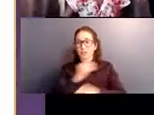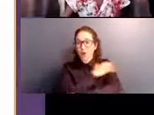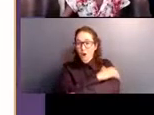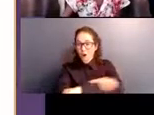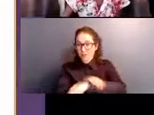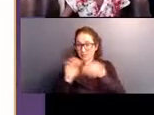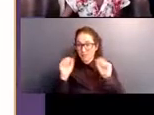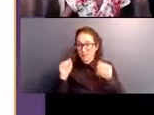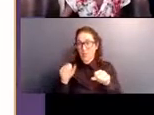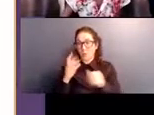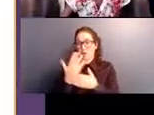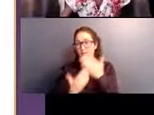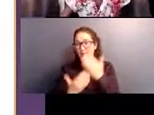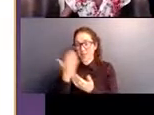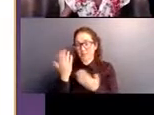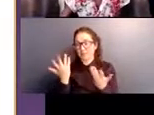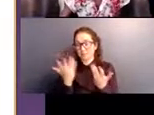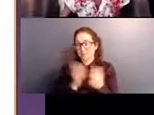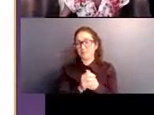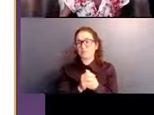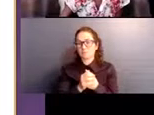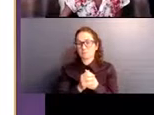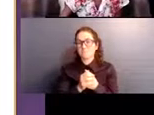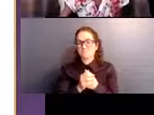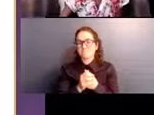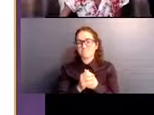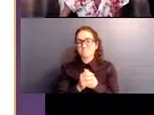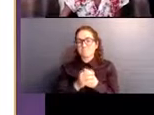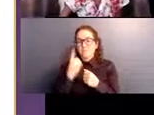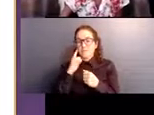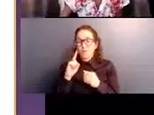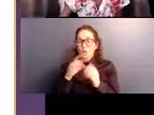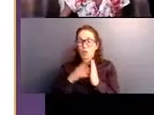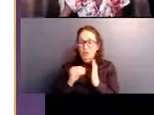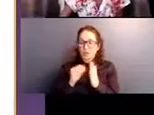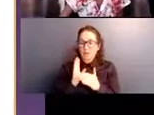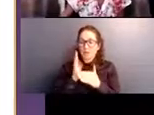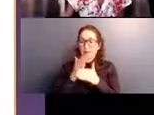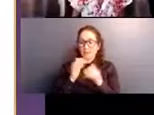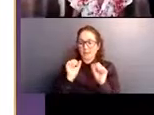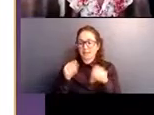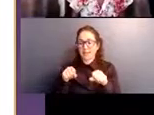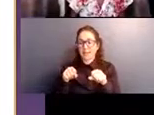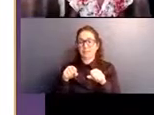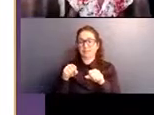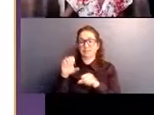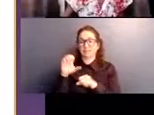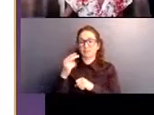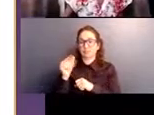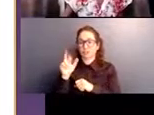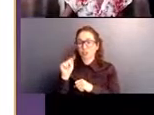heads, or the hands, in the case of learning impairment. Use charts, use something that